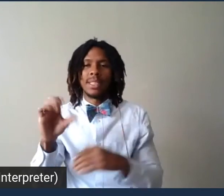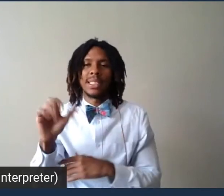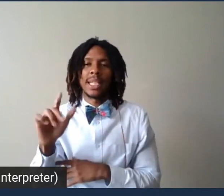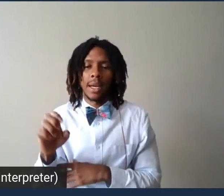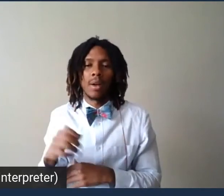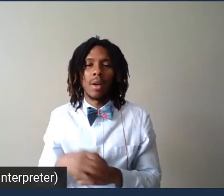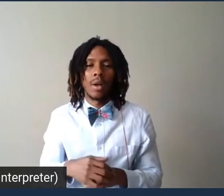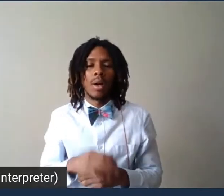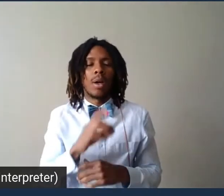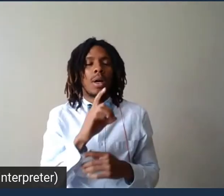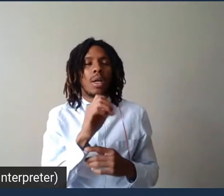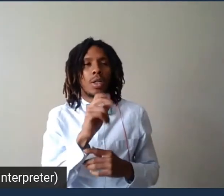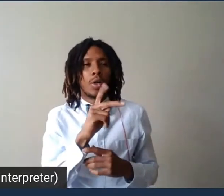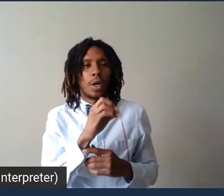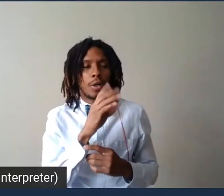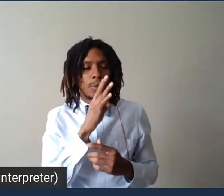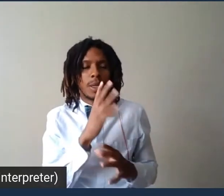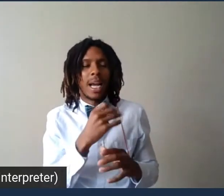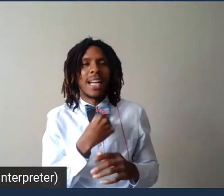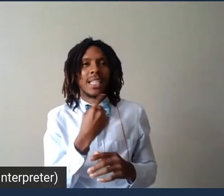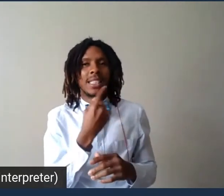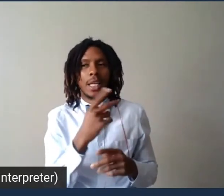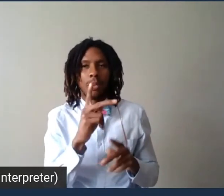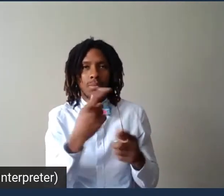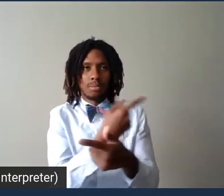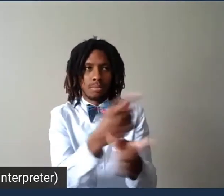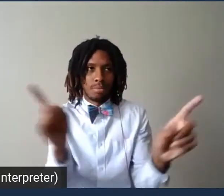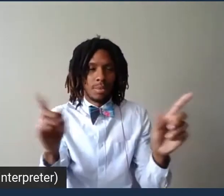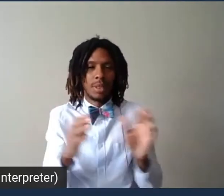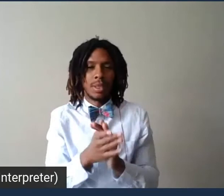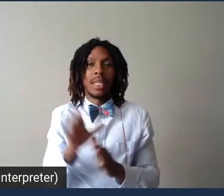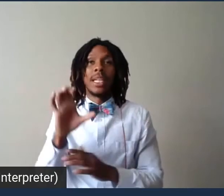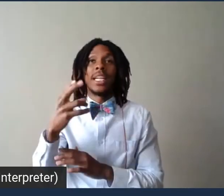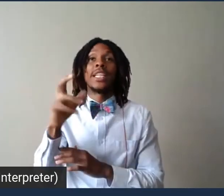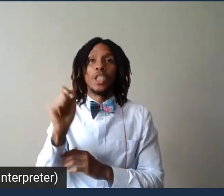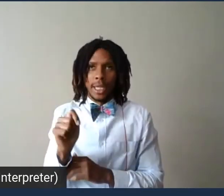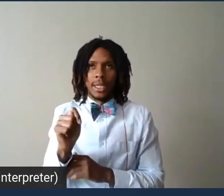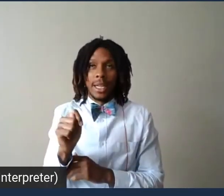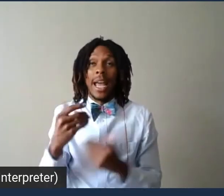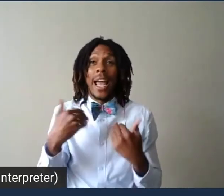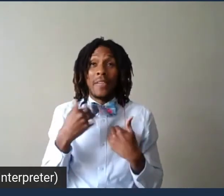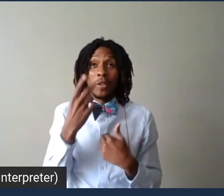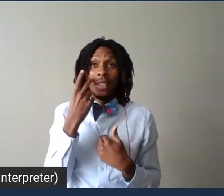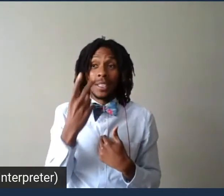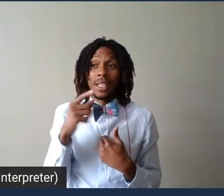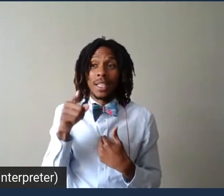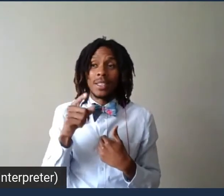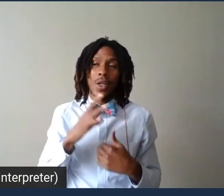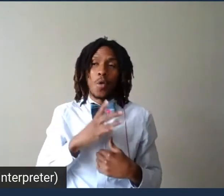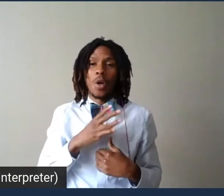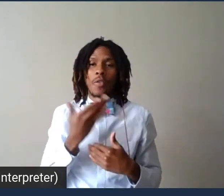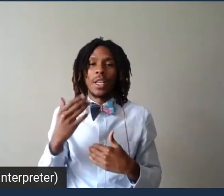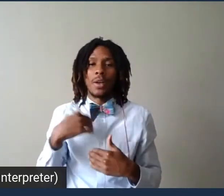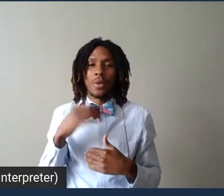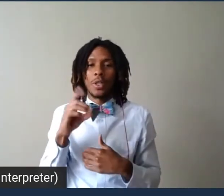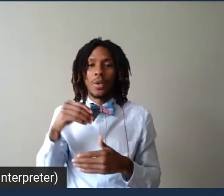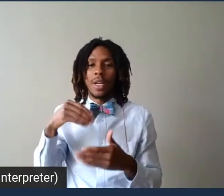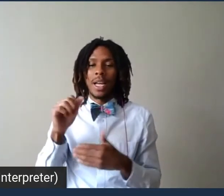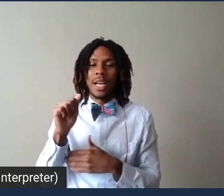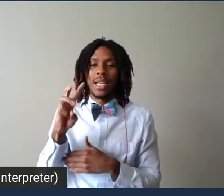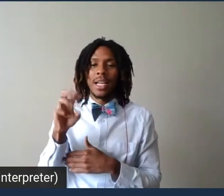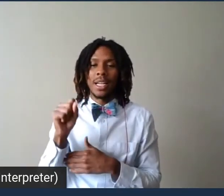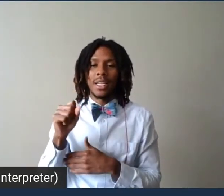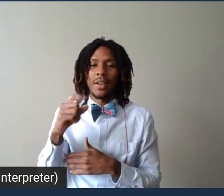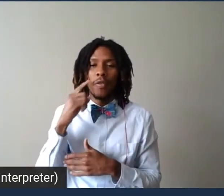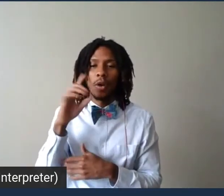But okay, so I need to tell something to the chat. Chat, have you seen this wonderful thing we do at AWS called